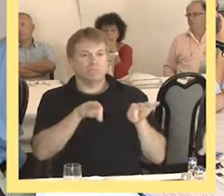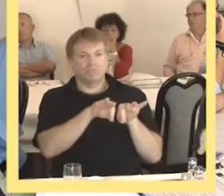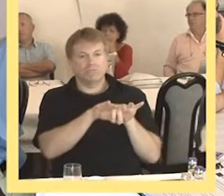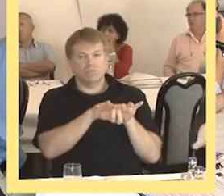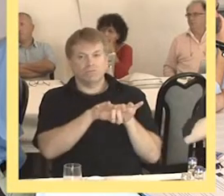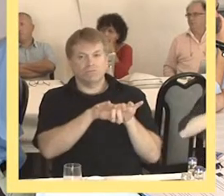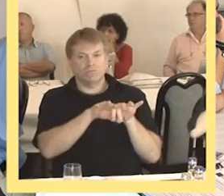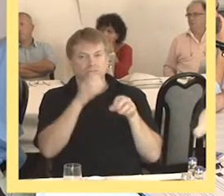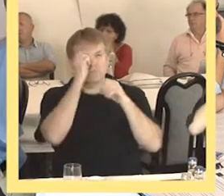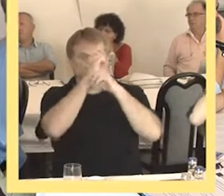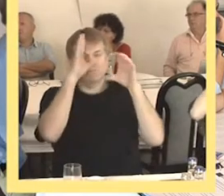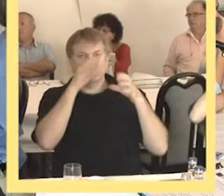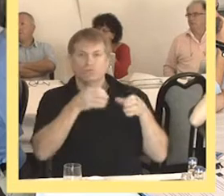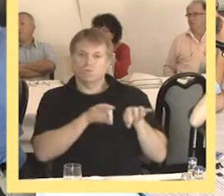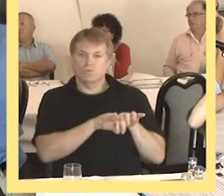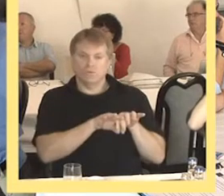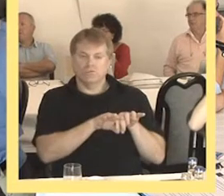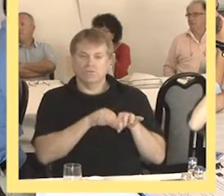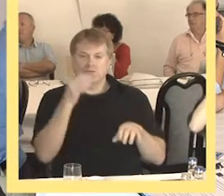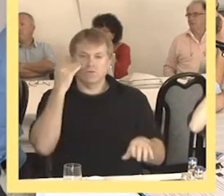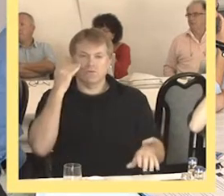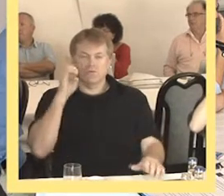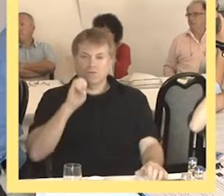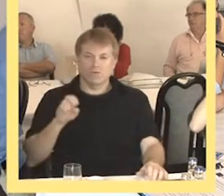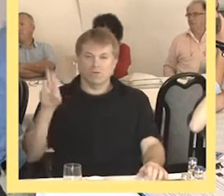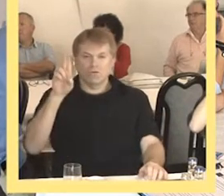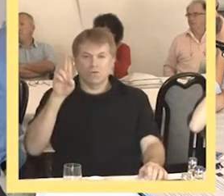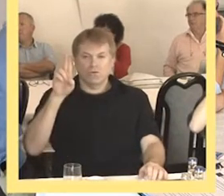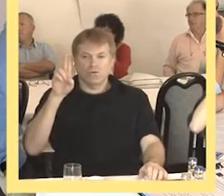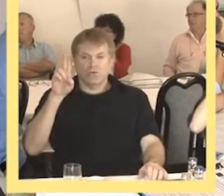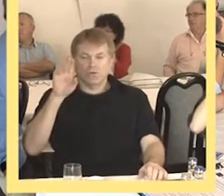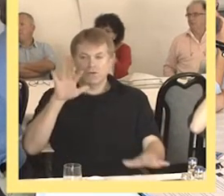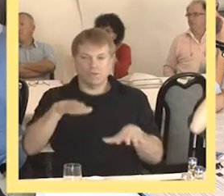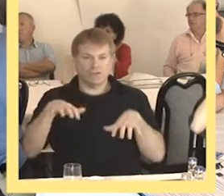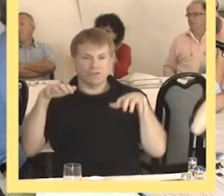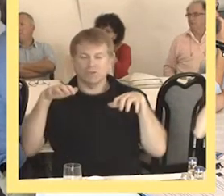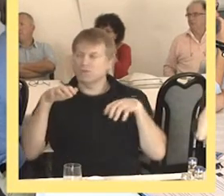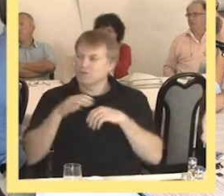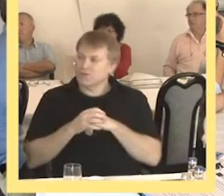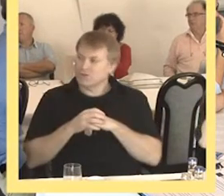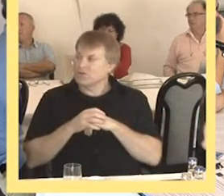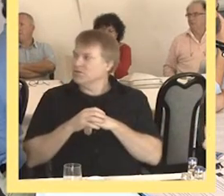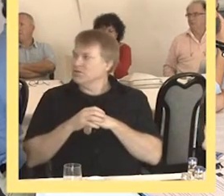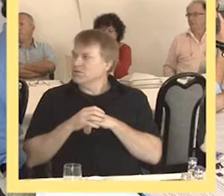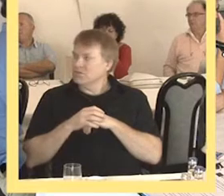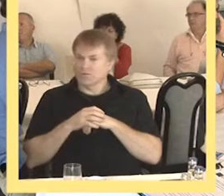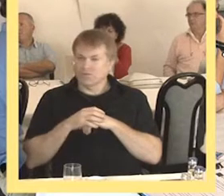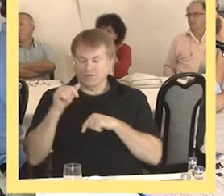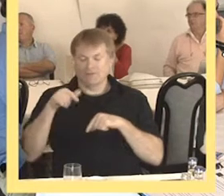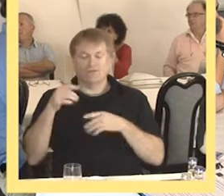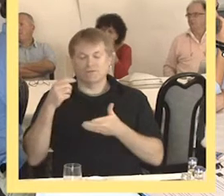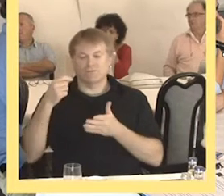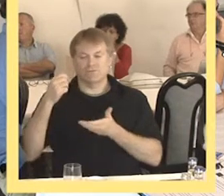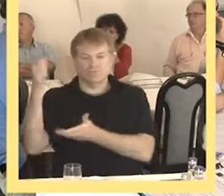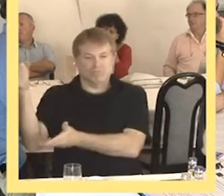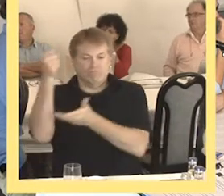is that there have been around 40-50 applicants for this grant, and it was the situation